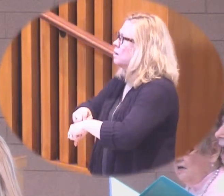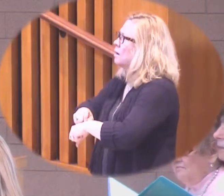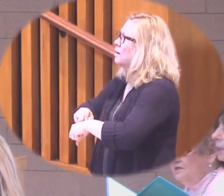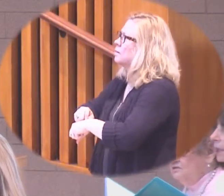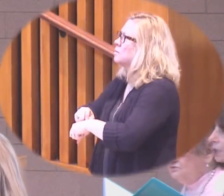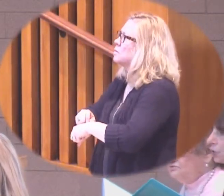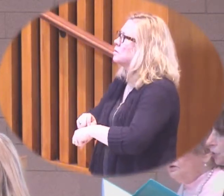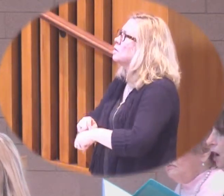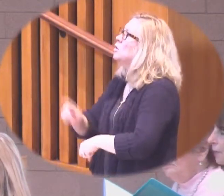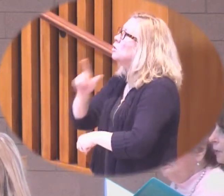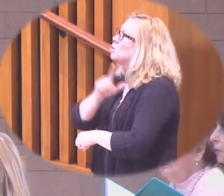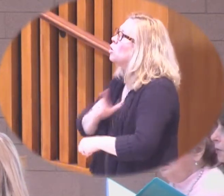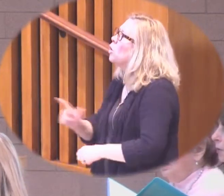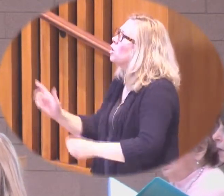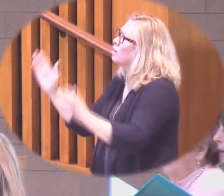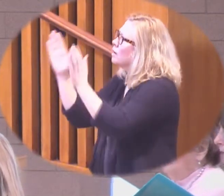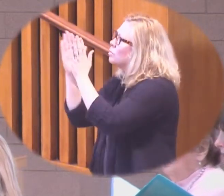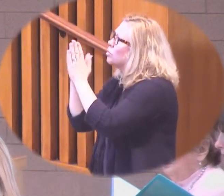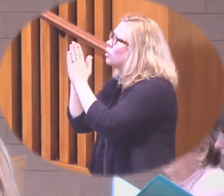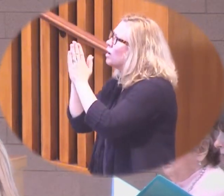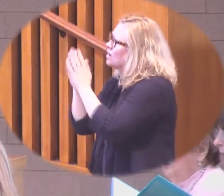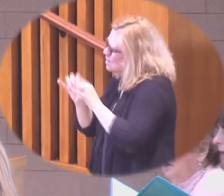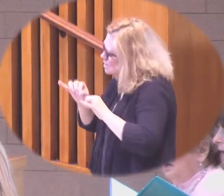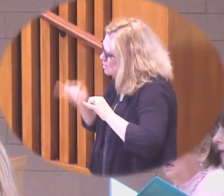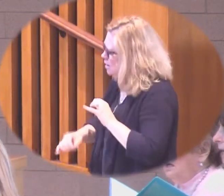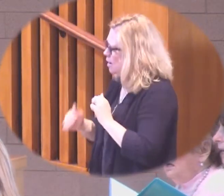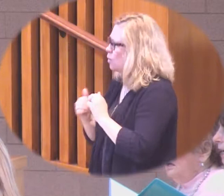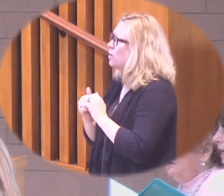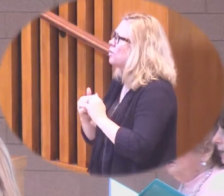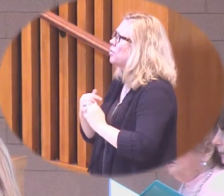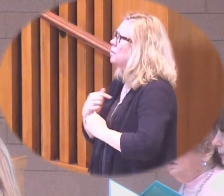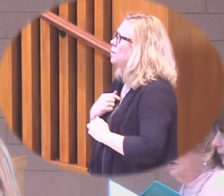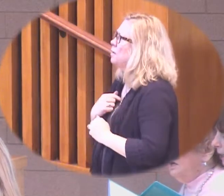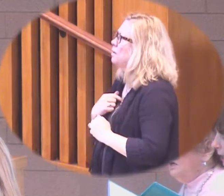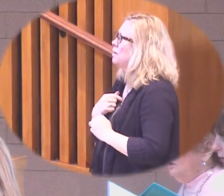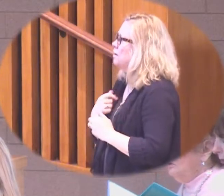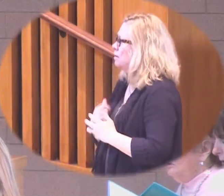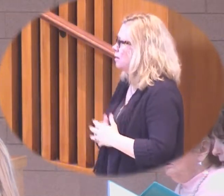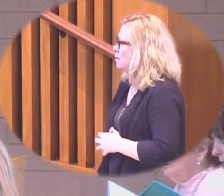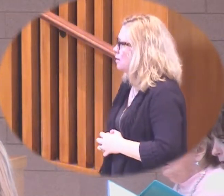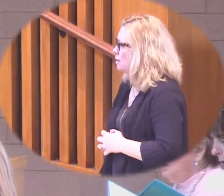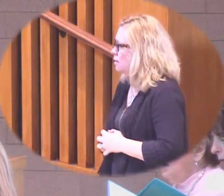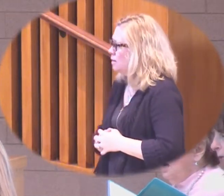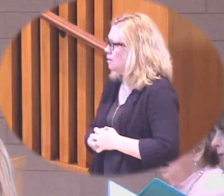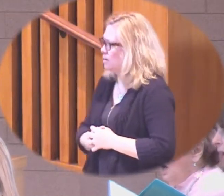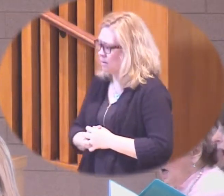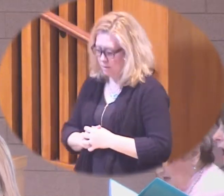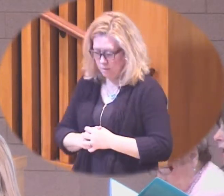Be with me, Lord.